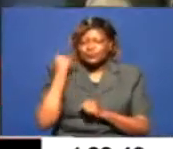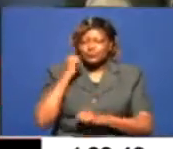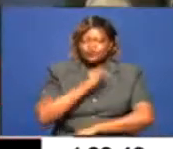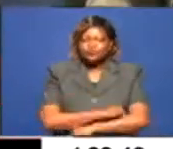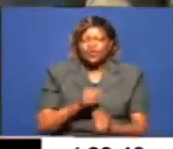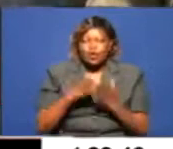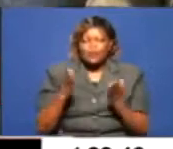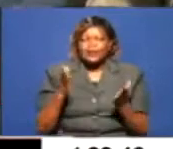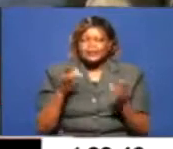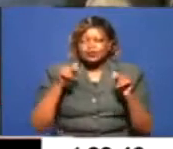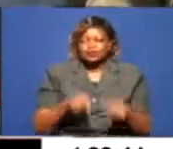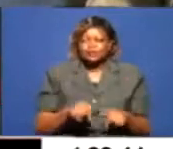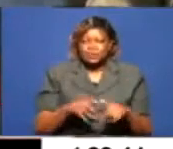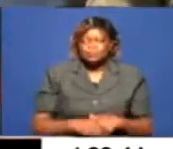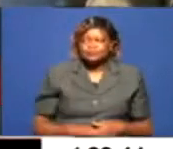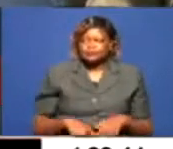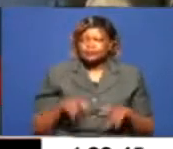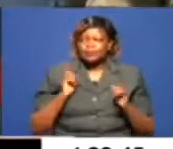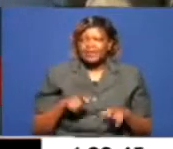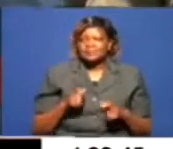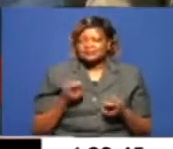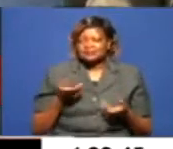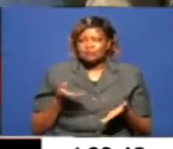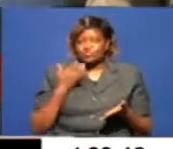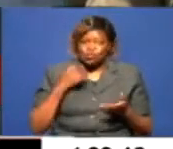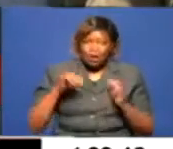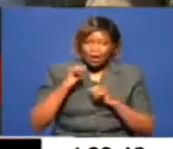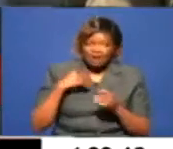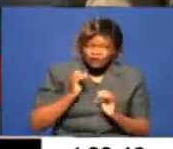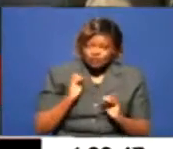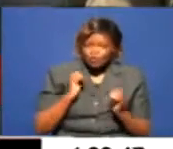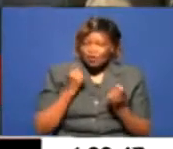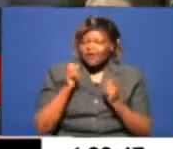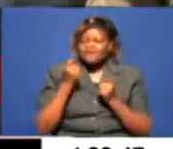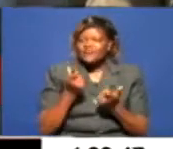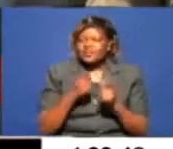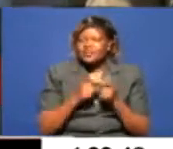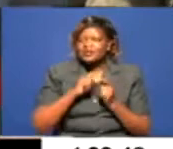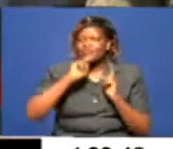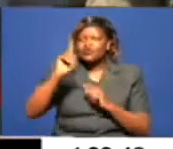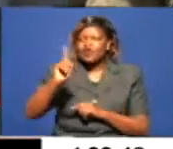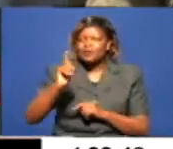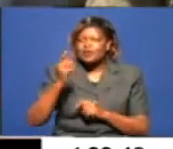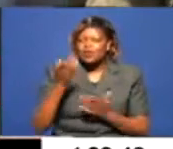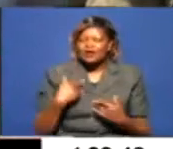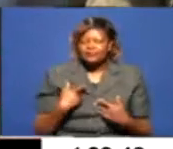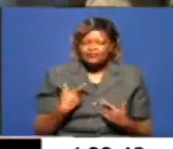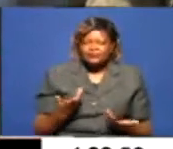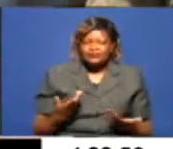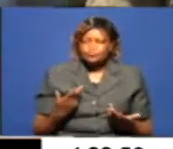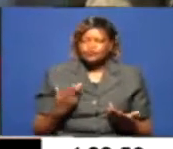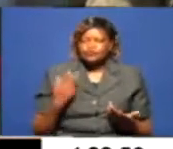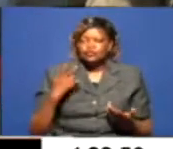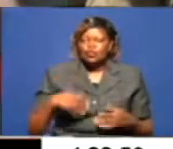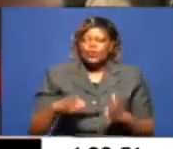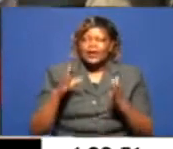kill. Sasa sasa hii inabidi, unajua sasa hizi hakuna magari, ni uchache wa magari. Unapata sasa hizi magari Nairobi, unajua sasa hizi tuko na two way. Sasa